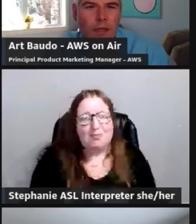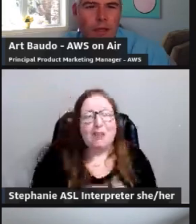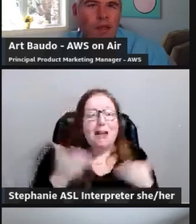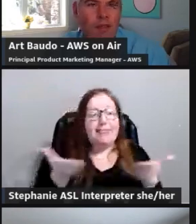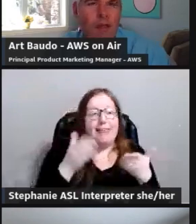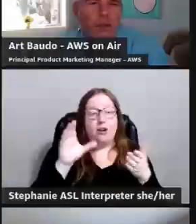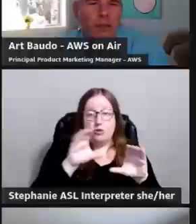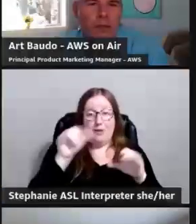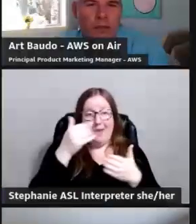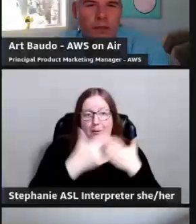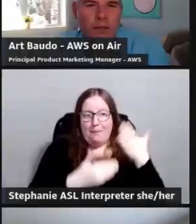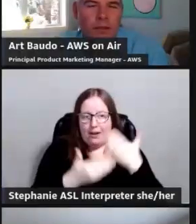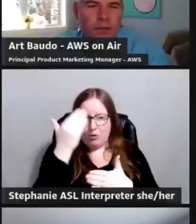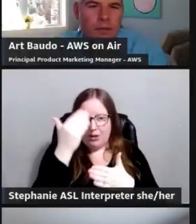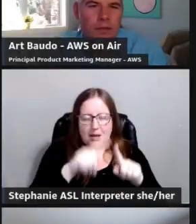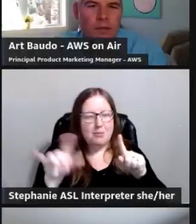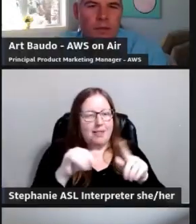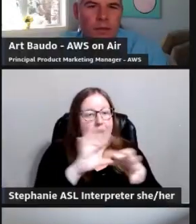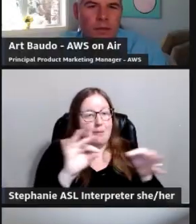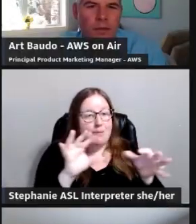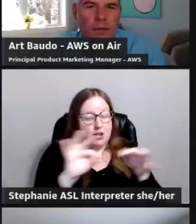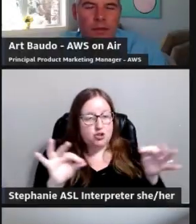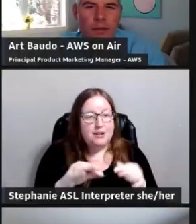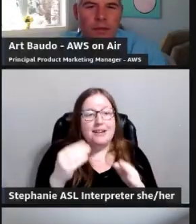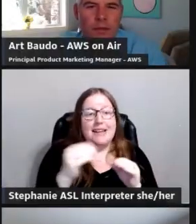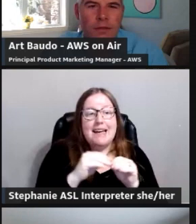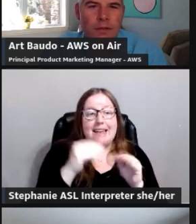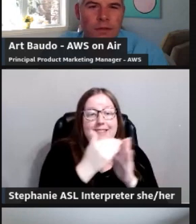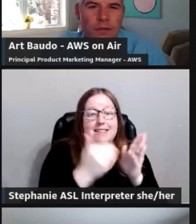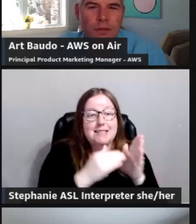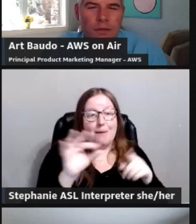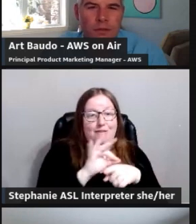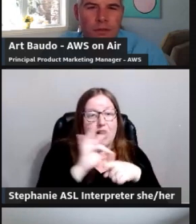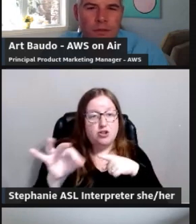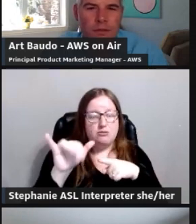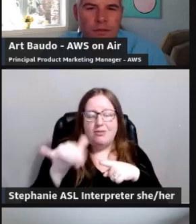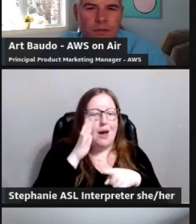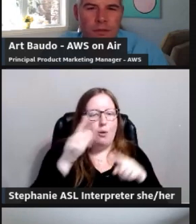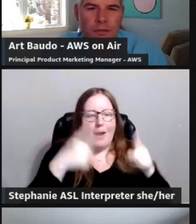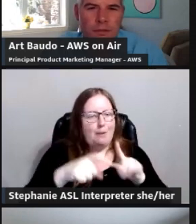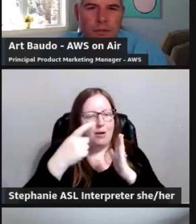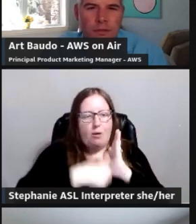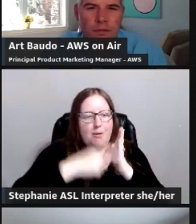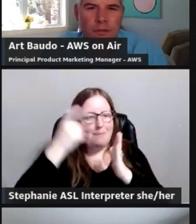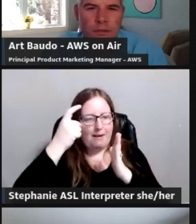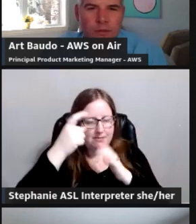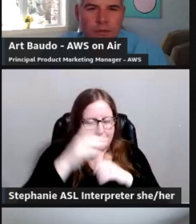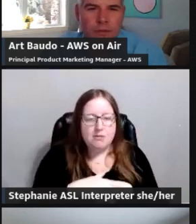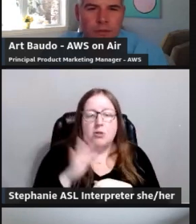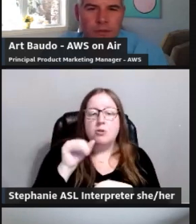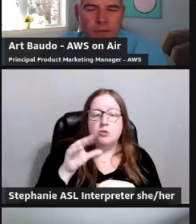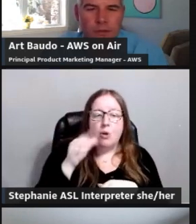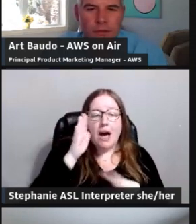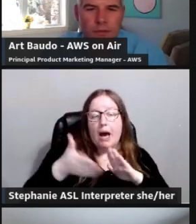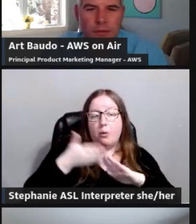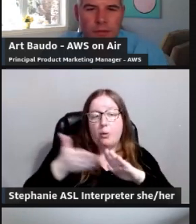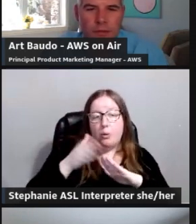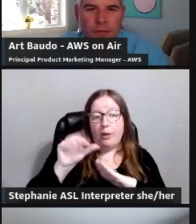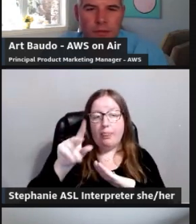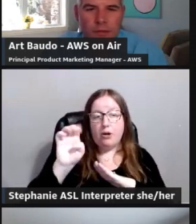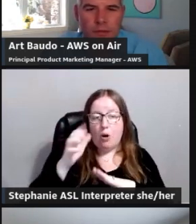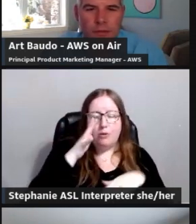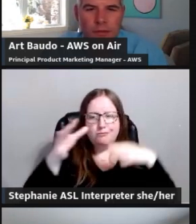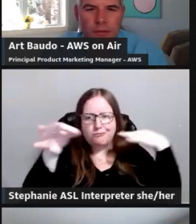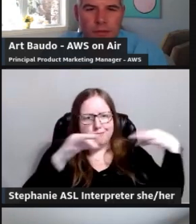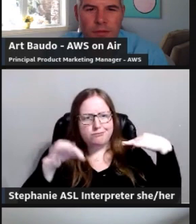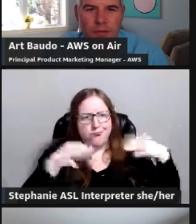manually, but as I said, when it's wrapped in a step function, these things are going to happen automatically. So let me run the code and then walk you through what's